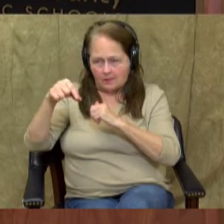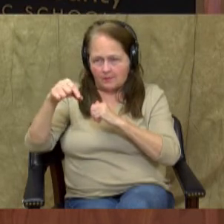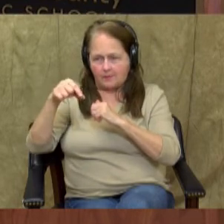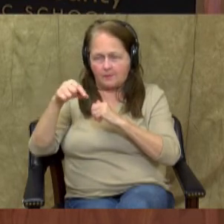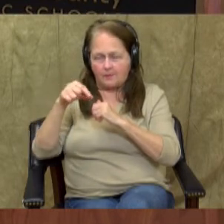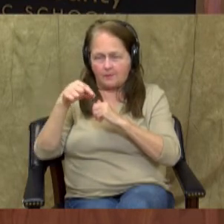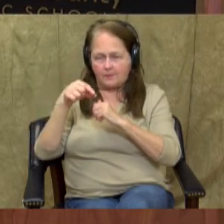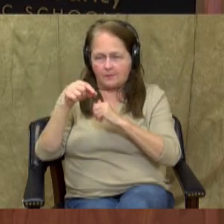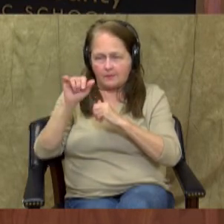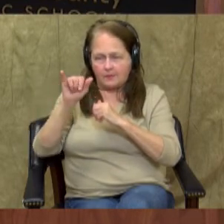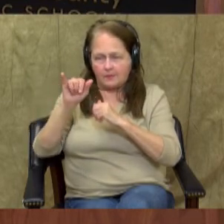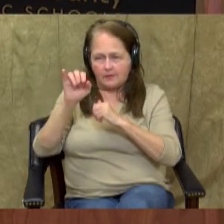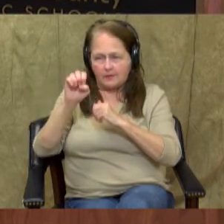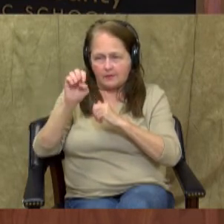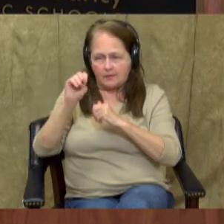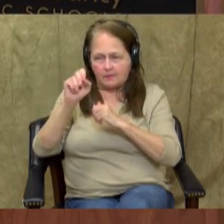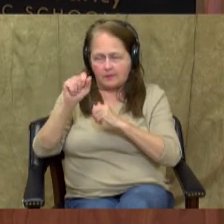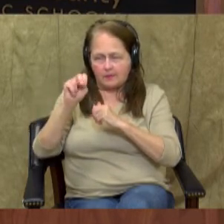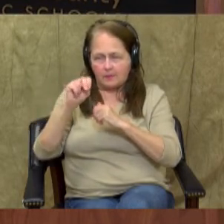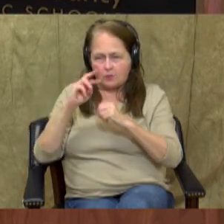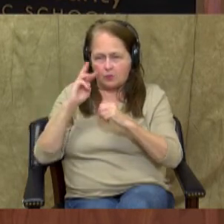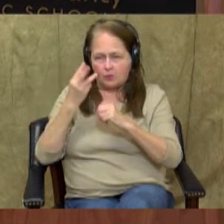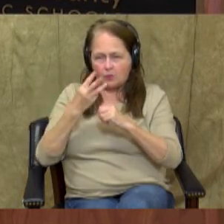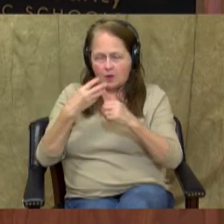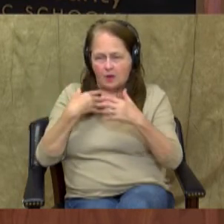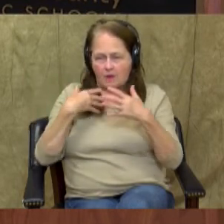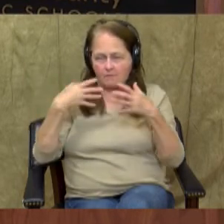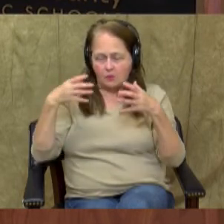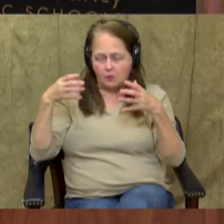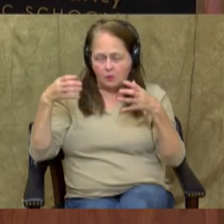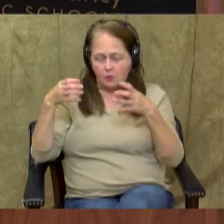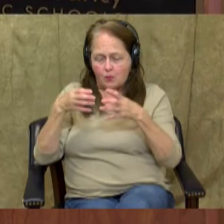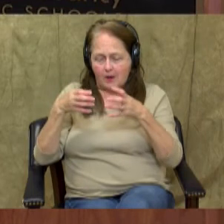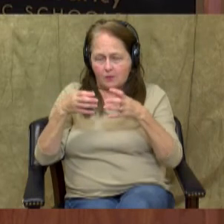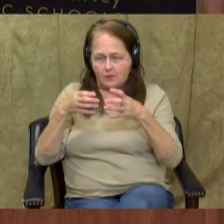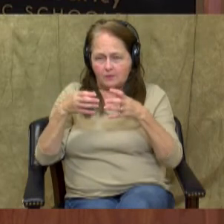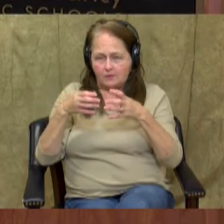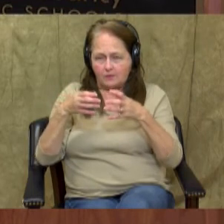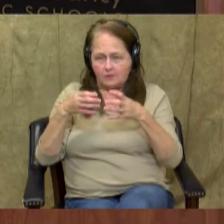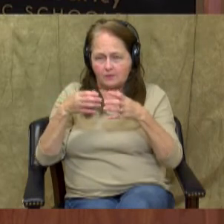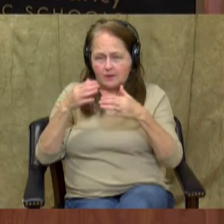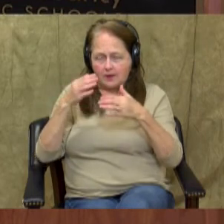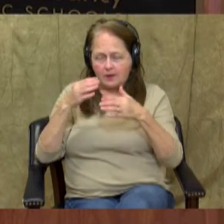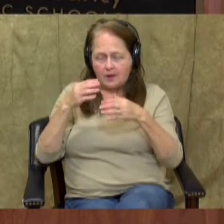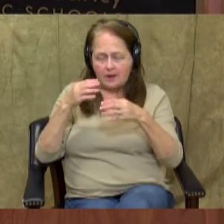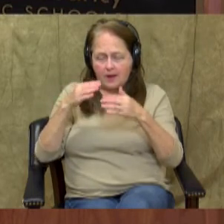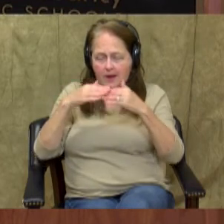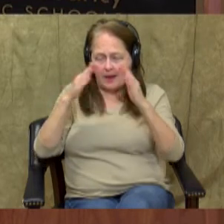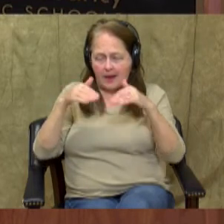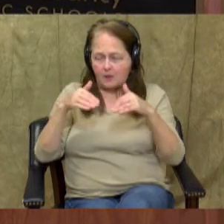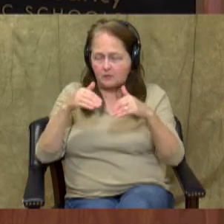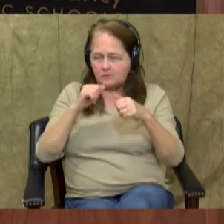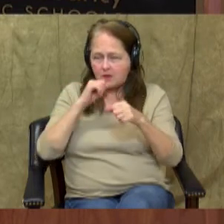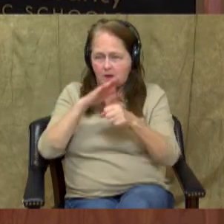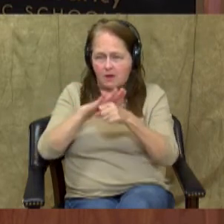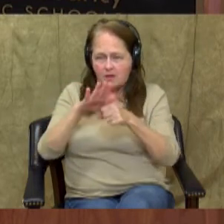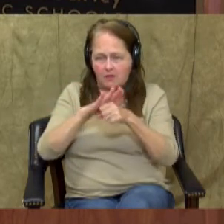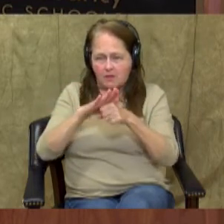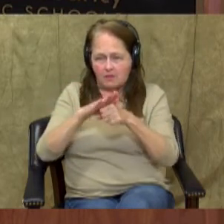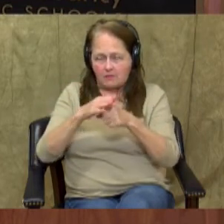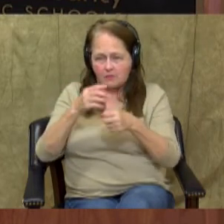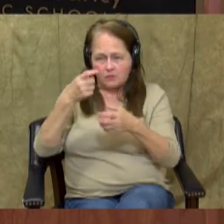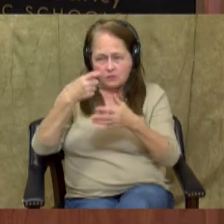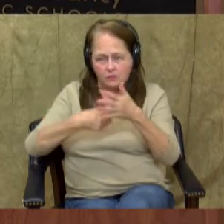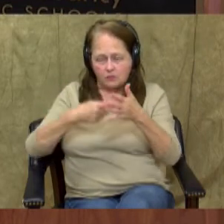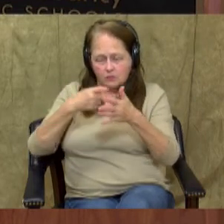mean? Well, it means that we've got some crowded urban conditions, housing shortages, high costs of